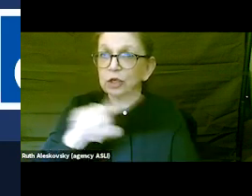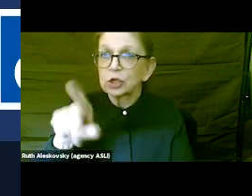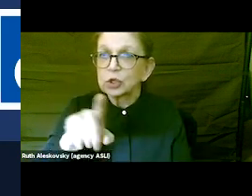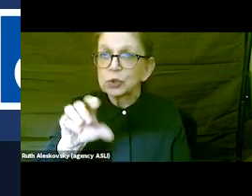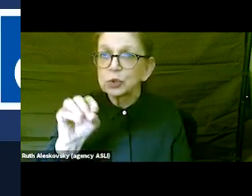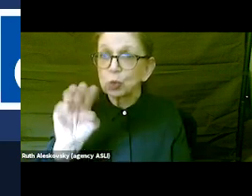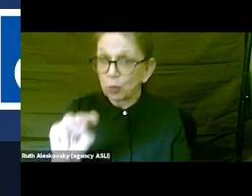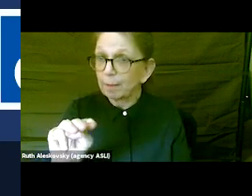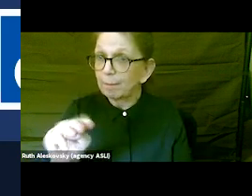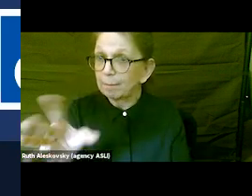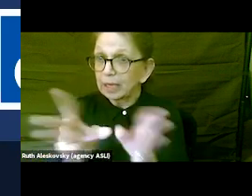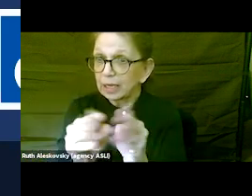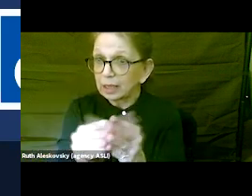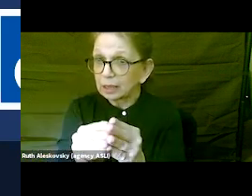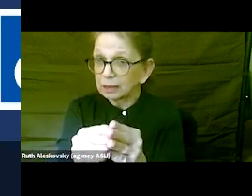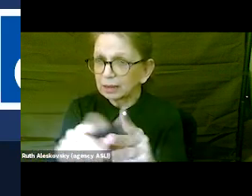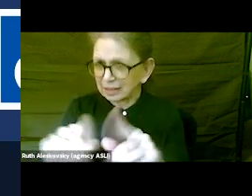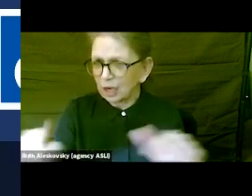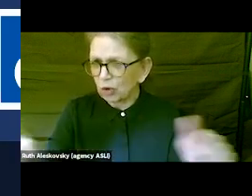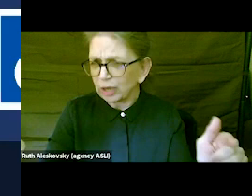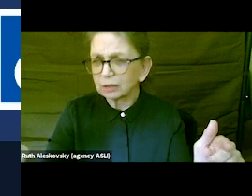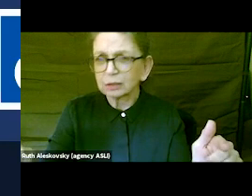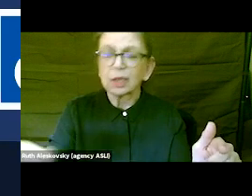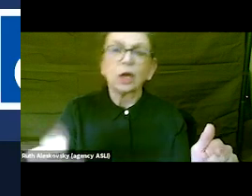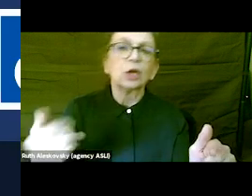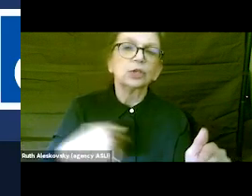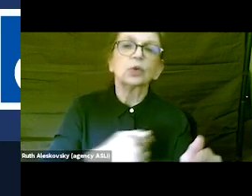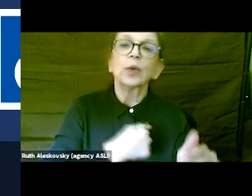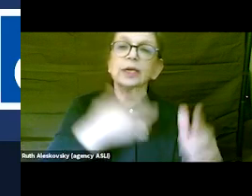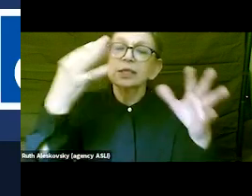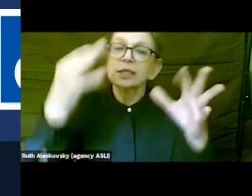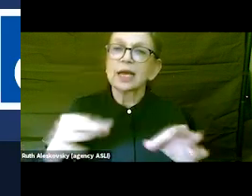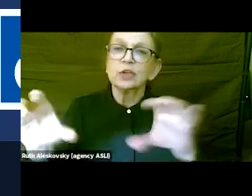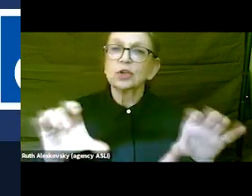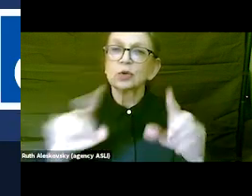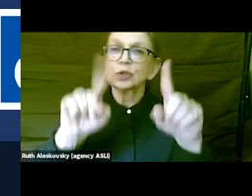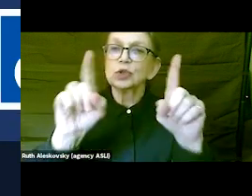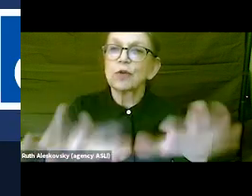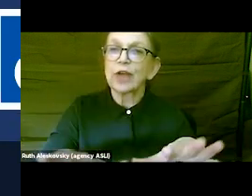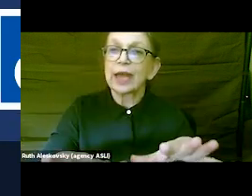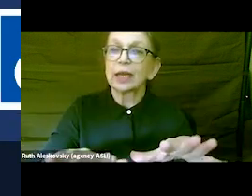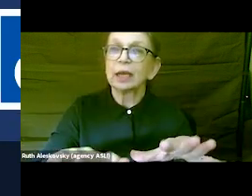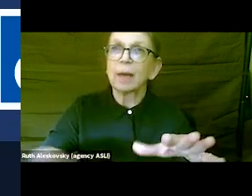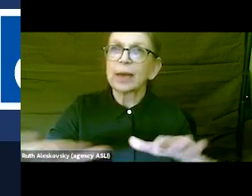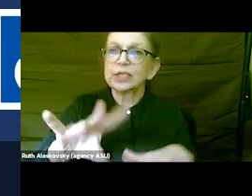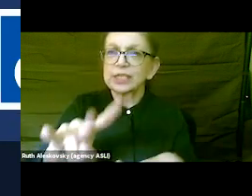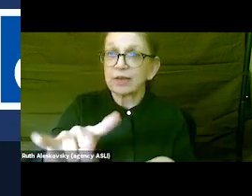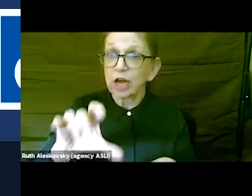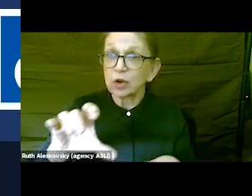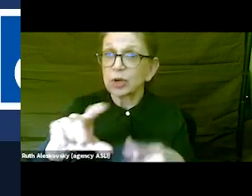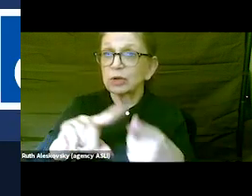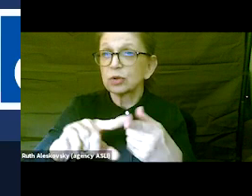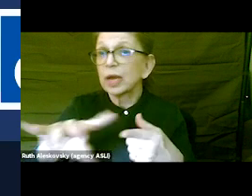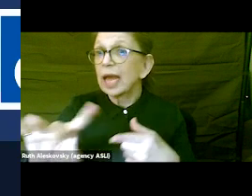we decided to do a survey of all our job seekers. We actually surveyed around 700 to 800